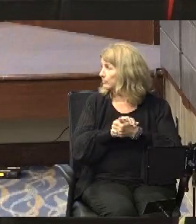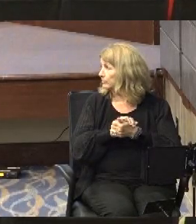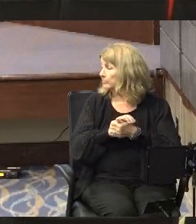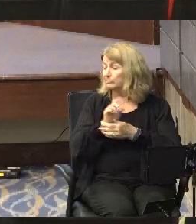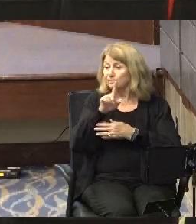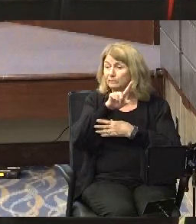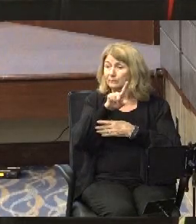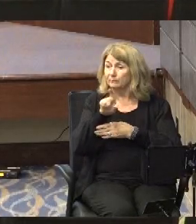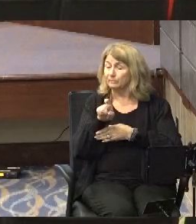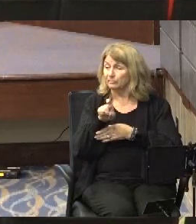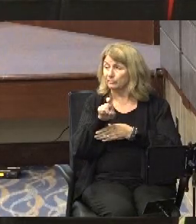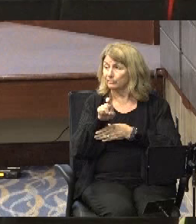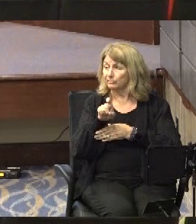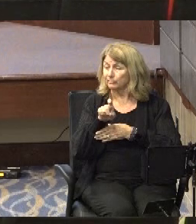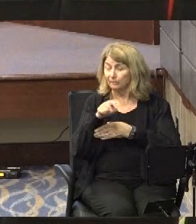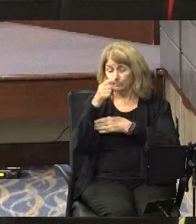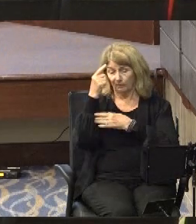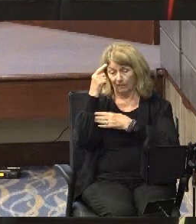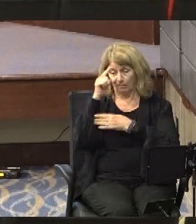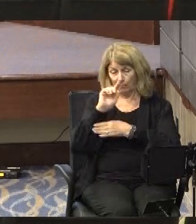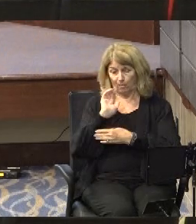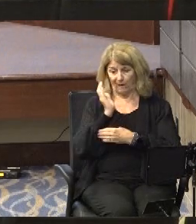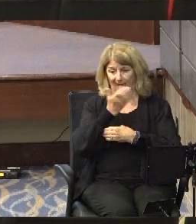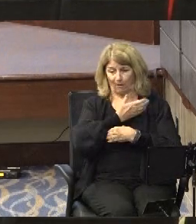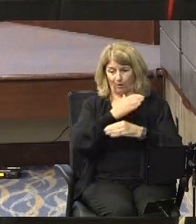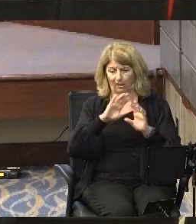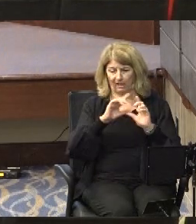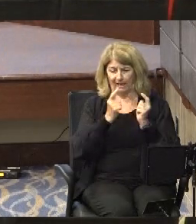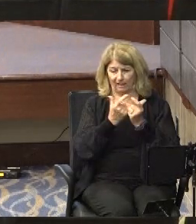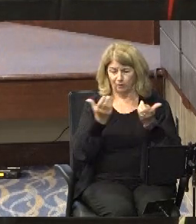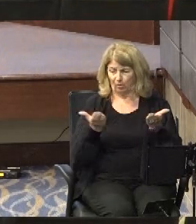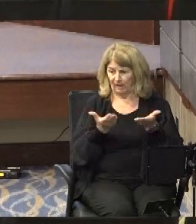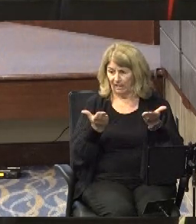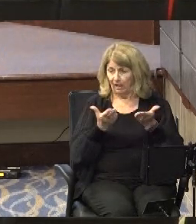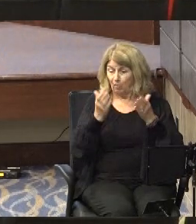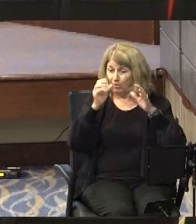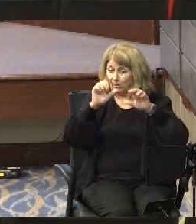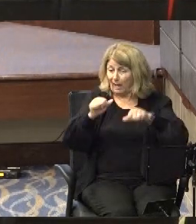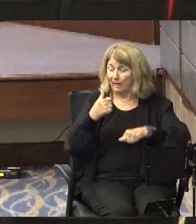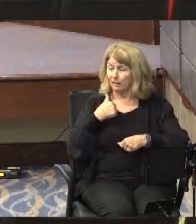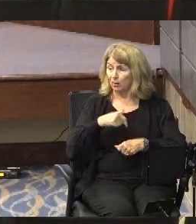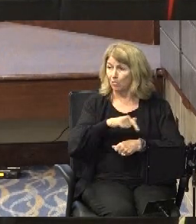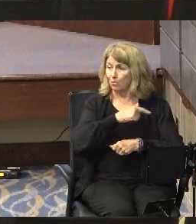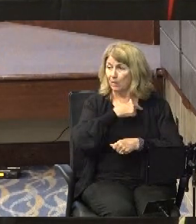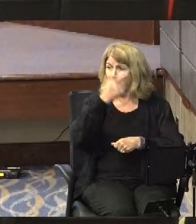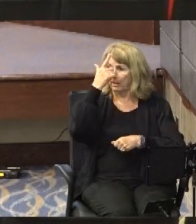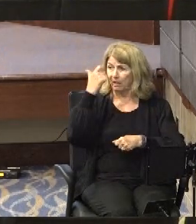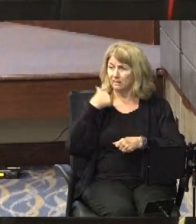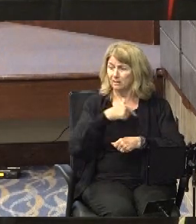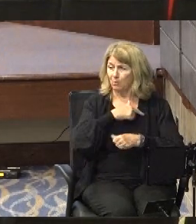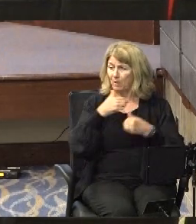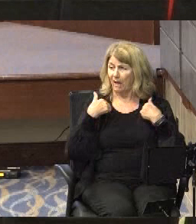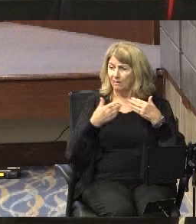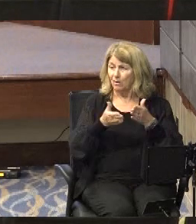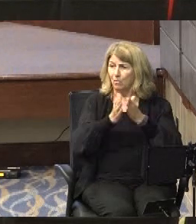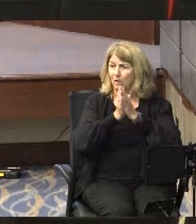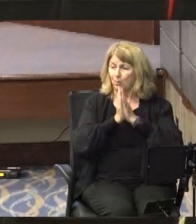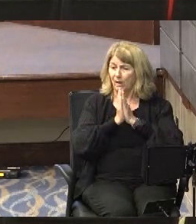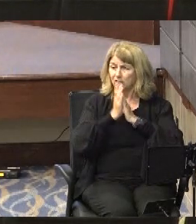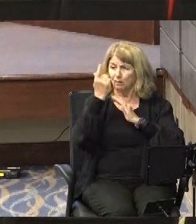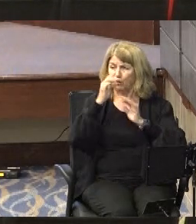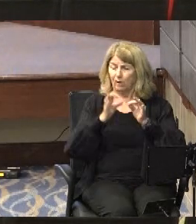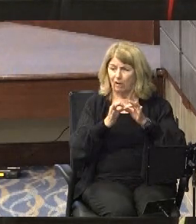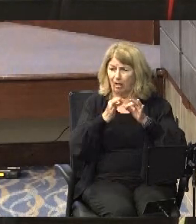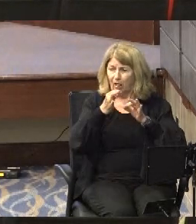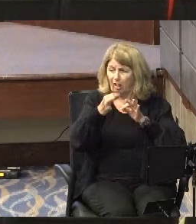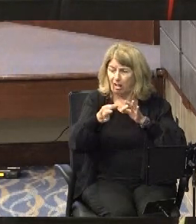Question for our council here. Can we, since we've got a request for a continuance, we can